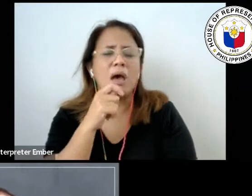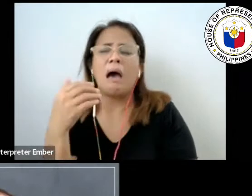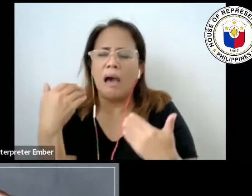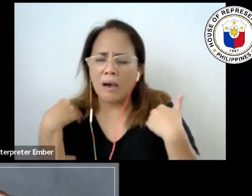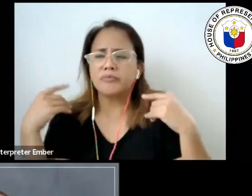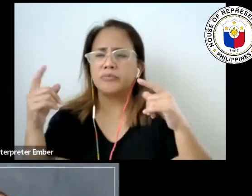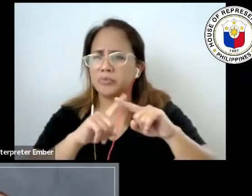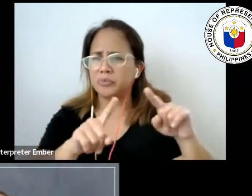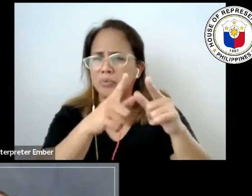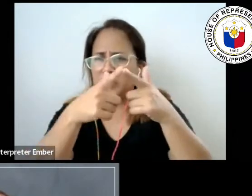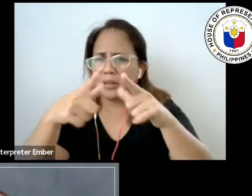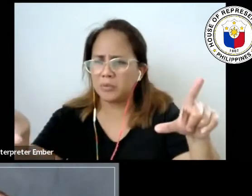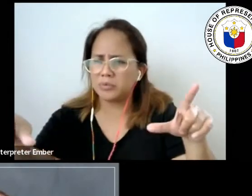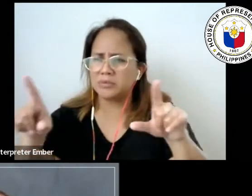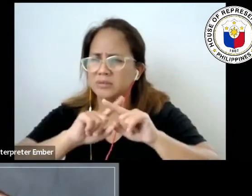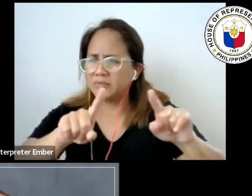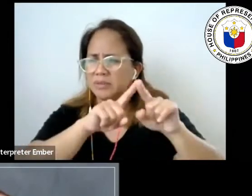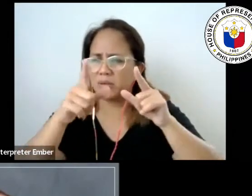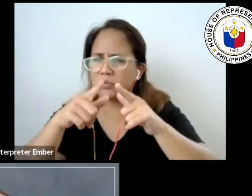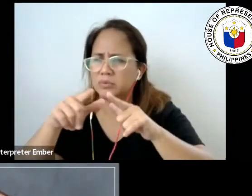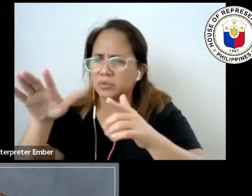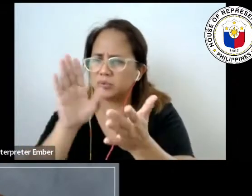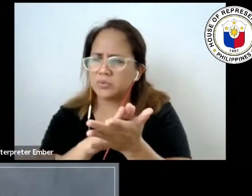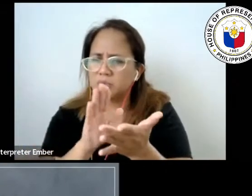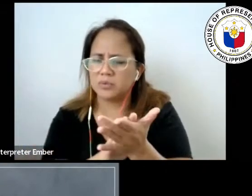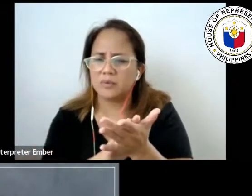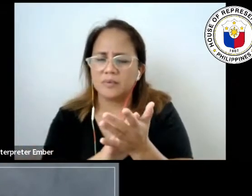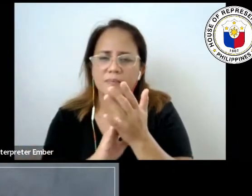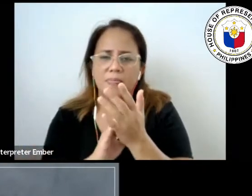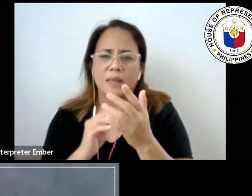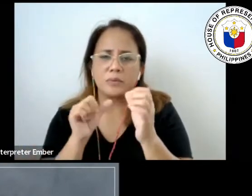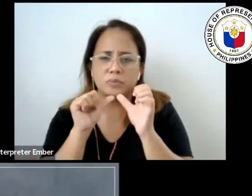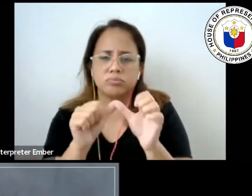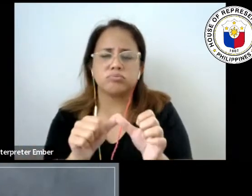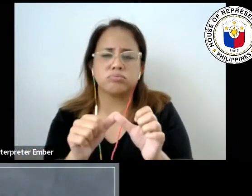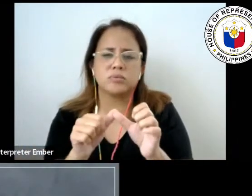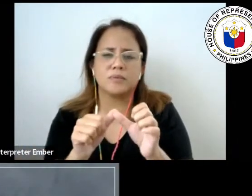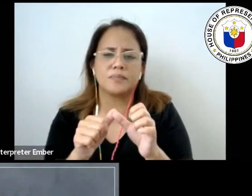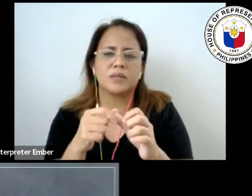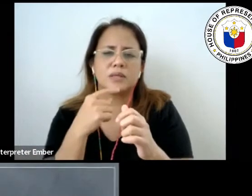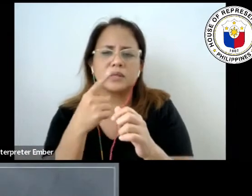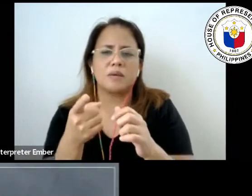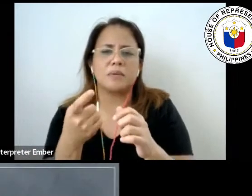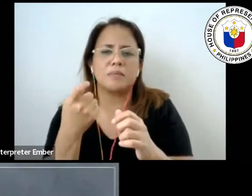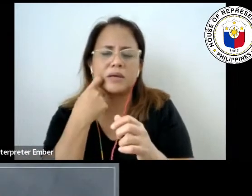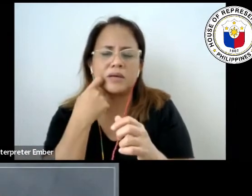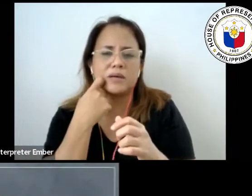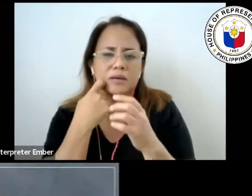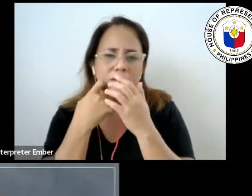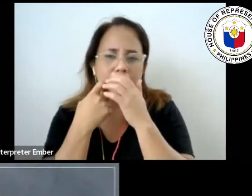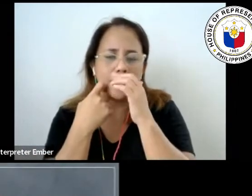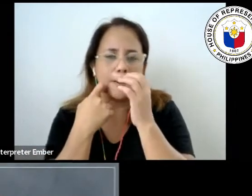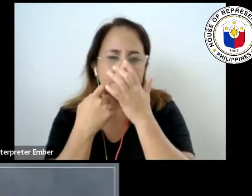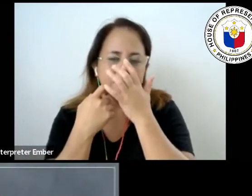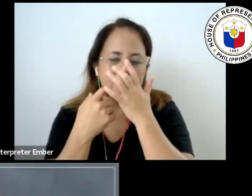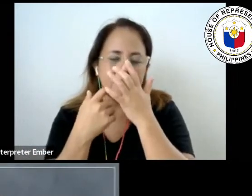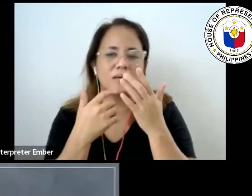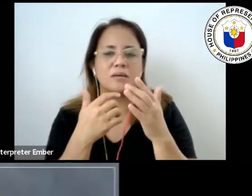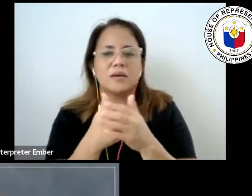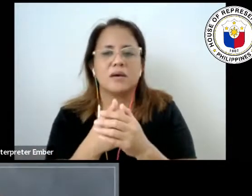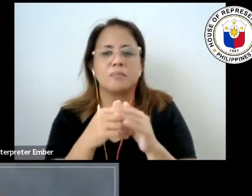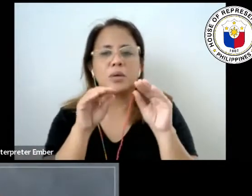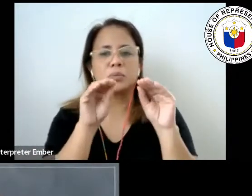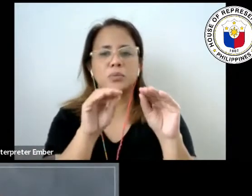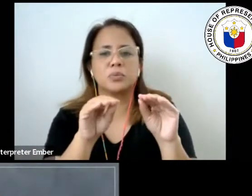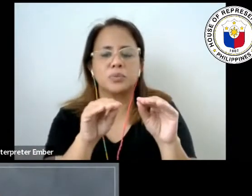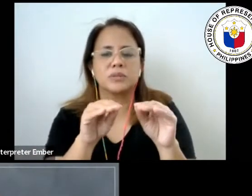language differences. Yun ang point po ninyo. Tuloy-tuloy natin to. Sinabi nyo rin ngayon lang na ang